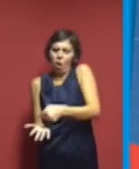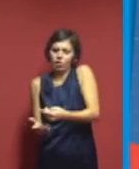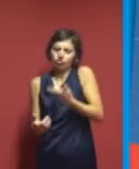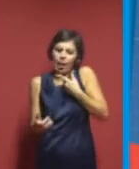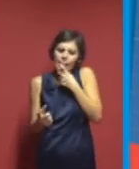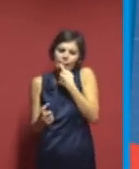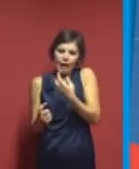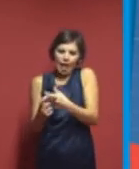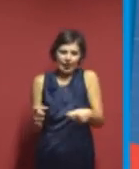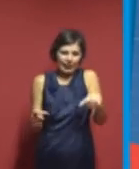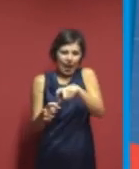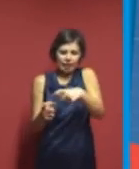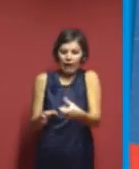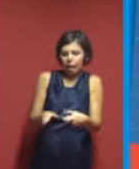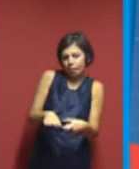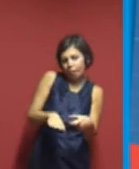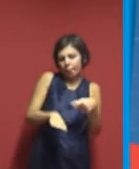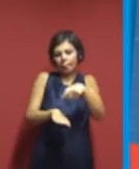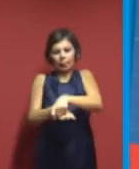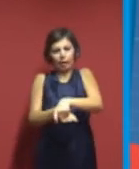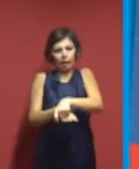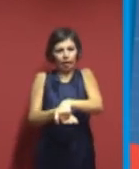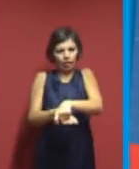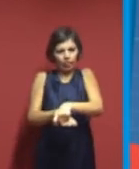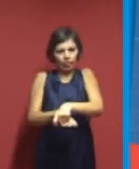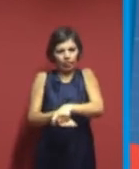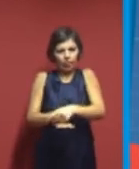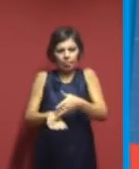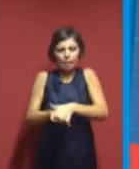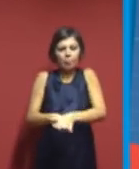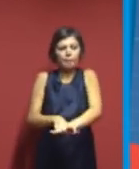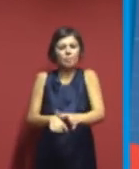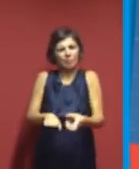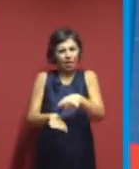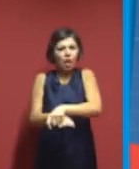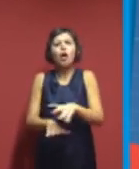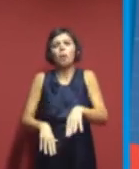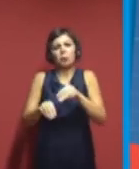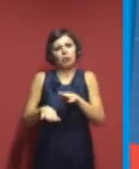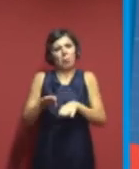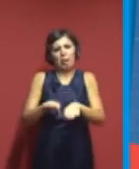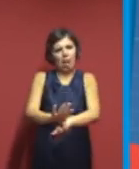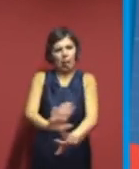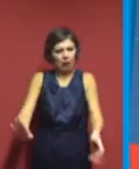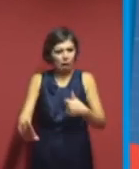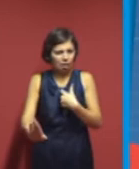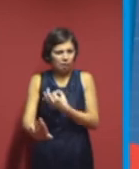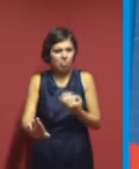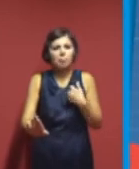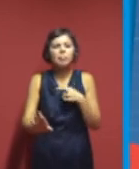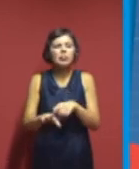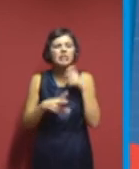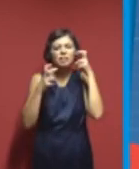would probably work, you know, for the brief amount of time that you really needed a cheap plastic